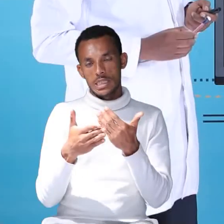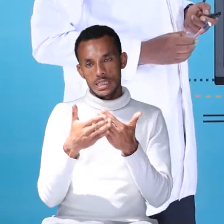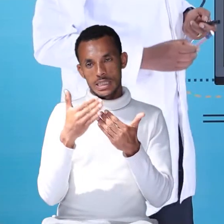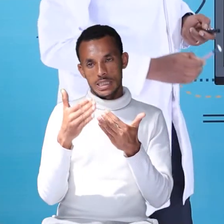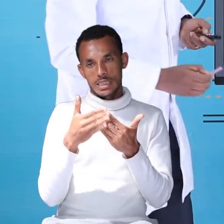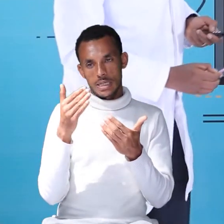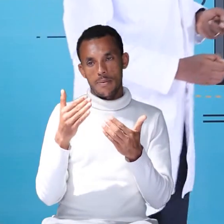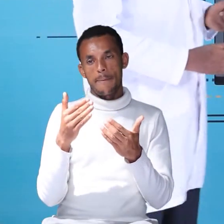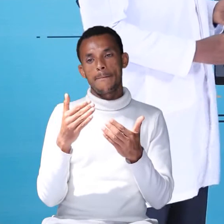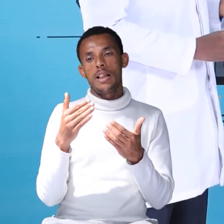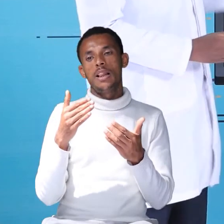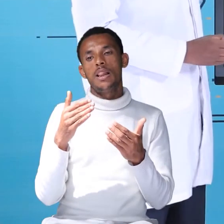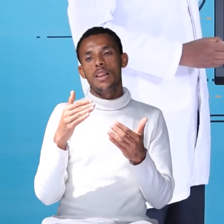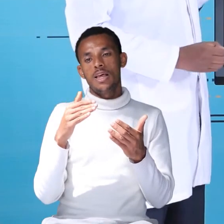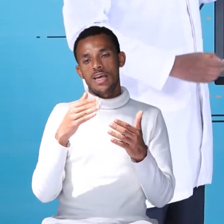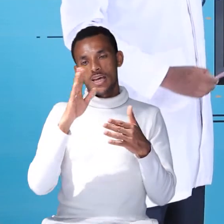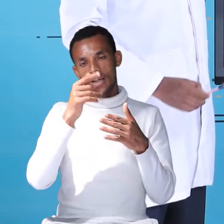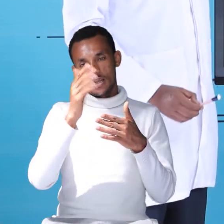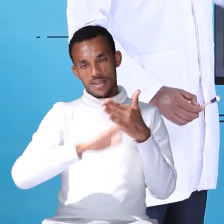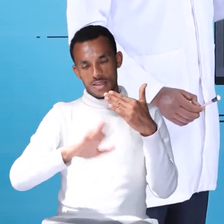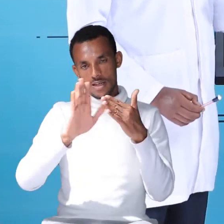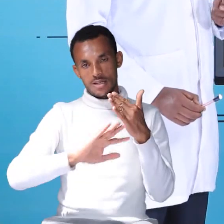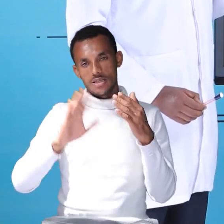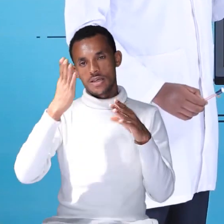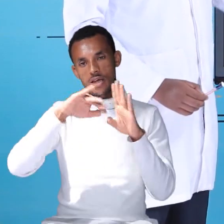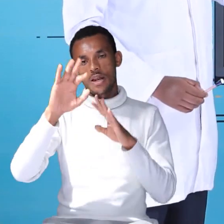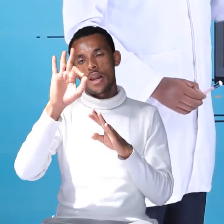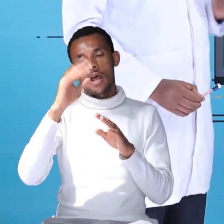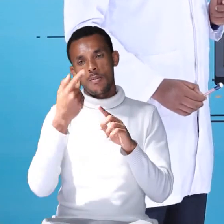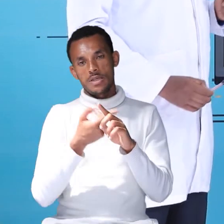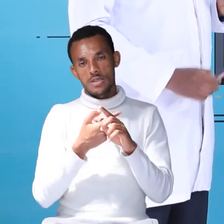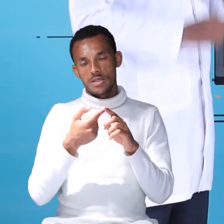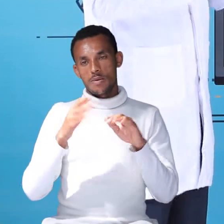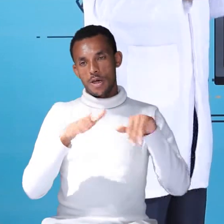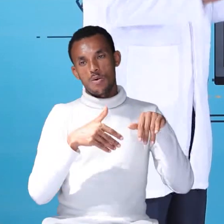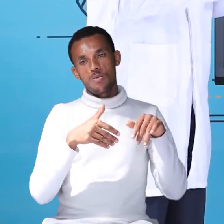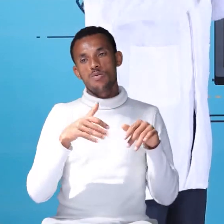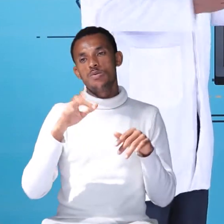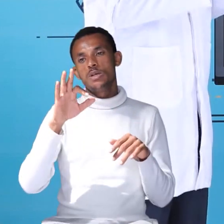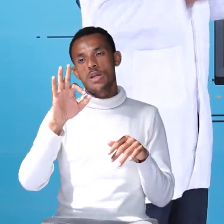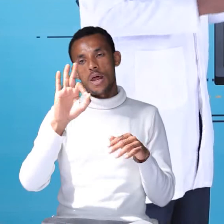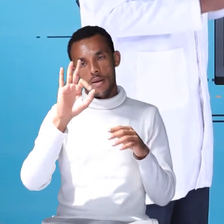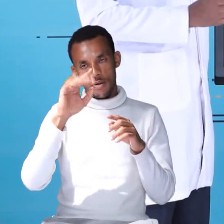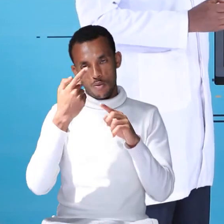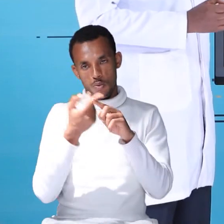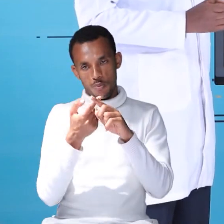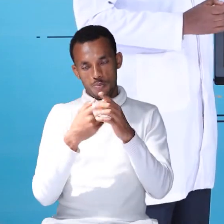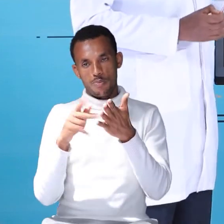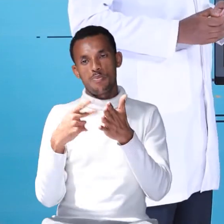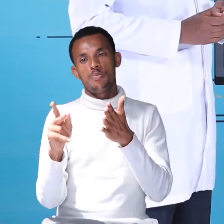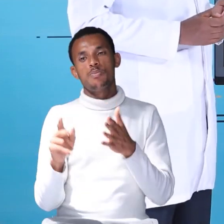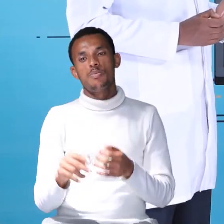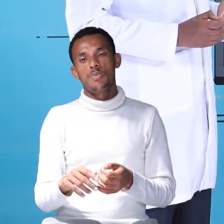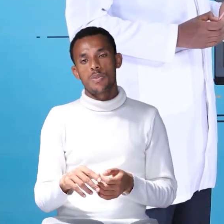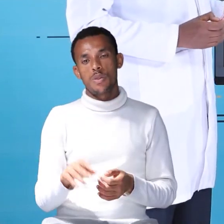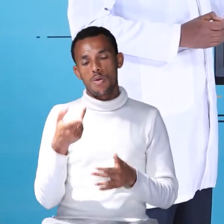on simple interest rate of 13% per year in 9 months. She wanted to pay the remaining amount within 9 months.